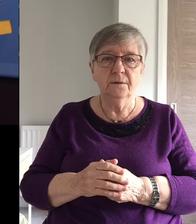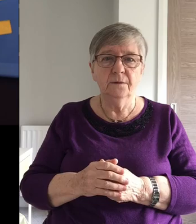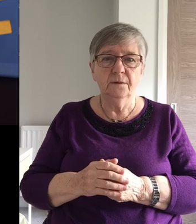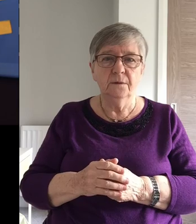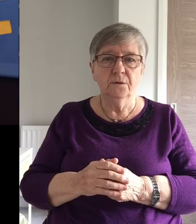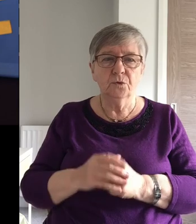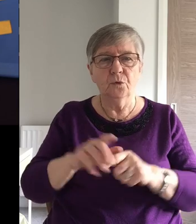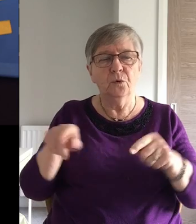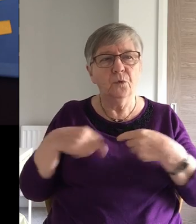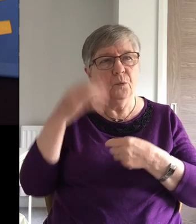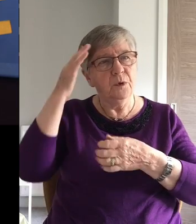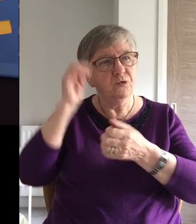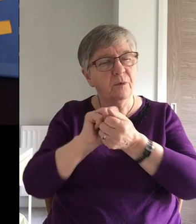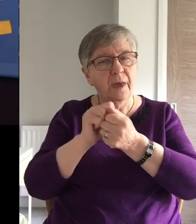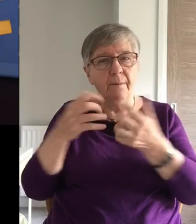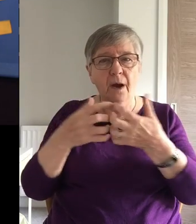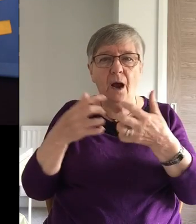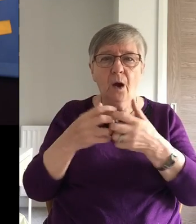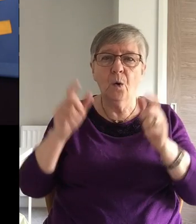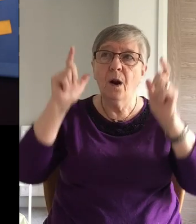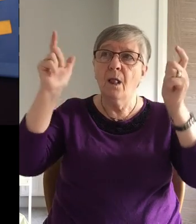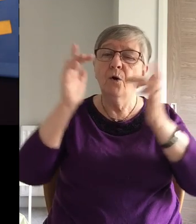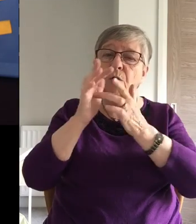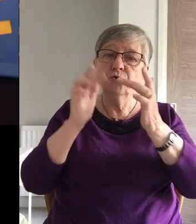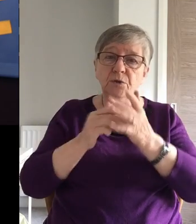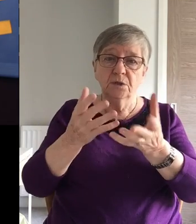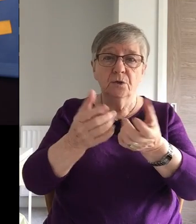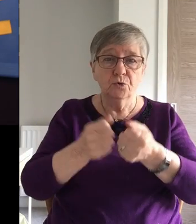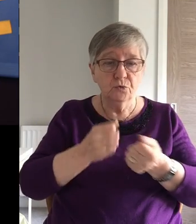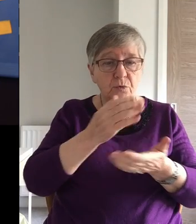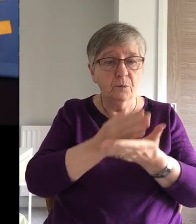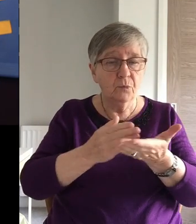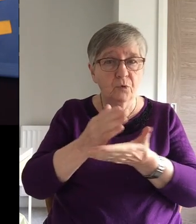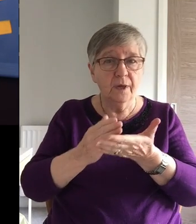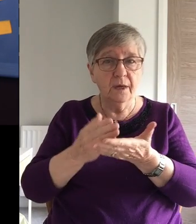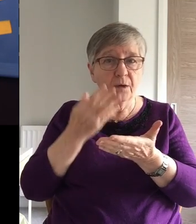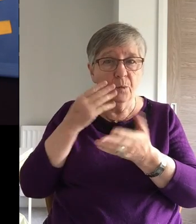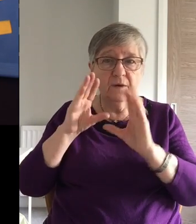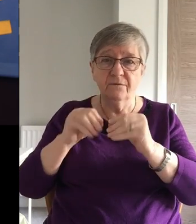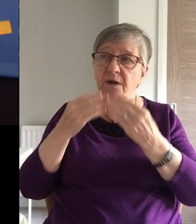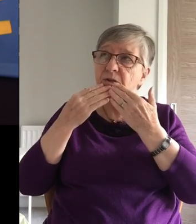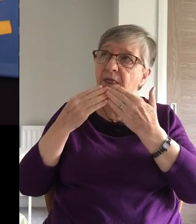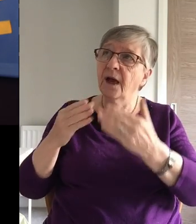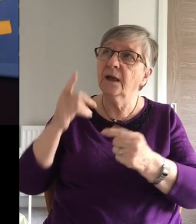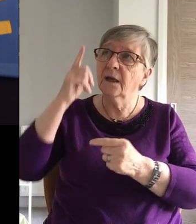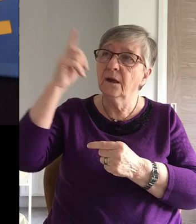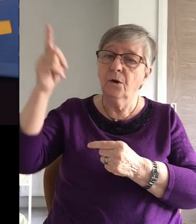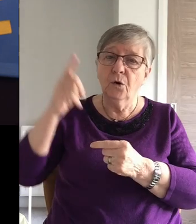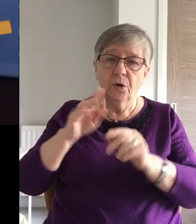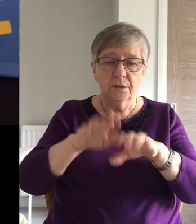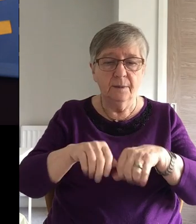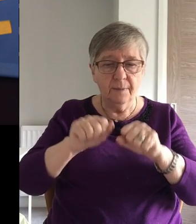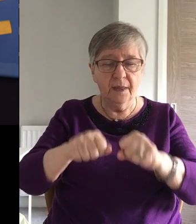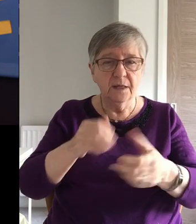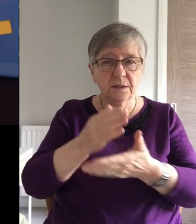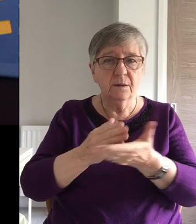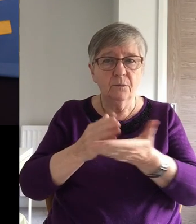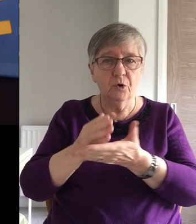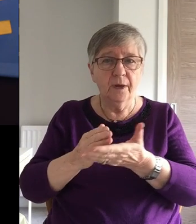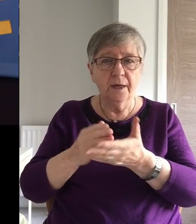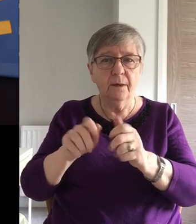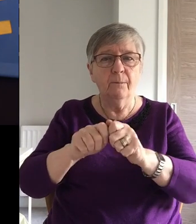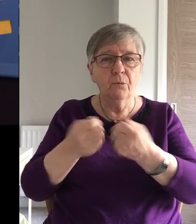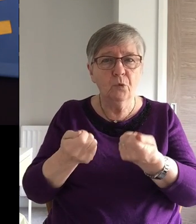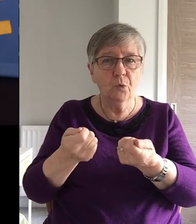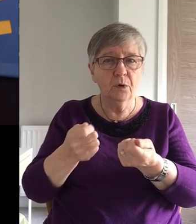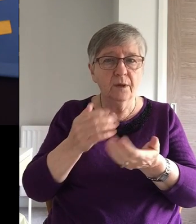And so we recall how our Lord Jesus took bread, and after he'd given thanks to God for it, he blessed it and he